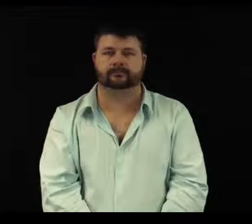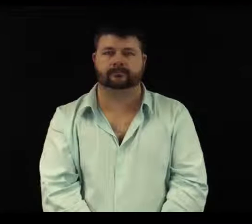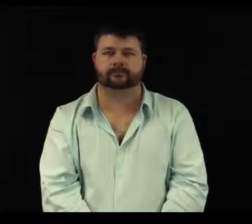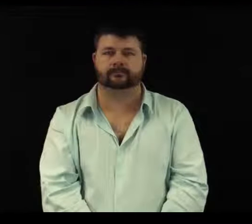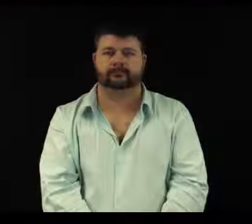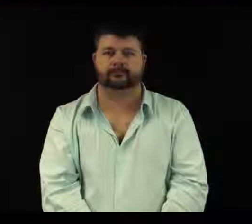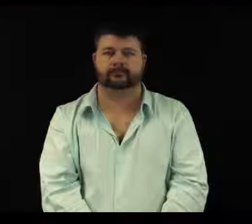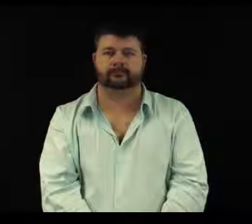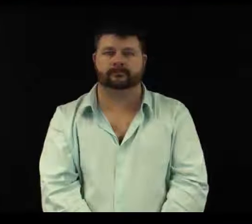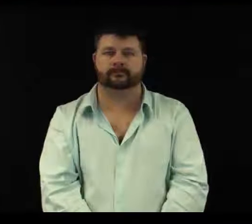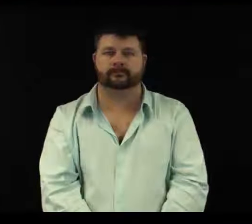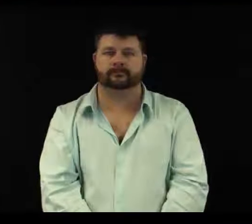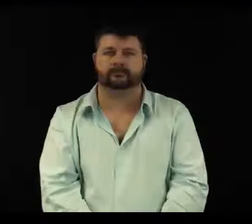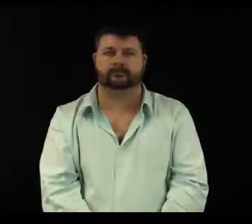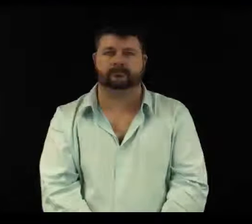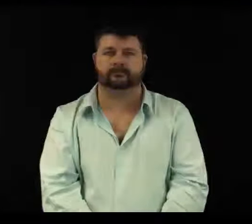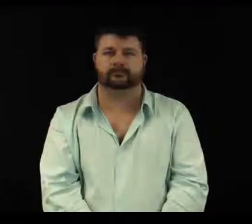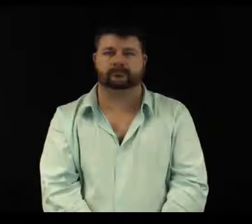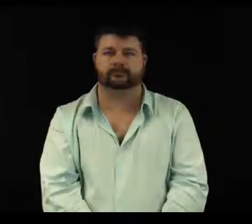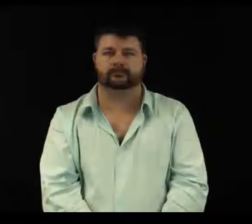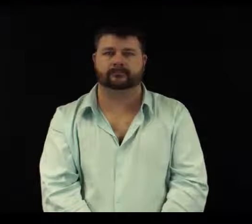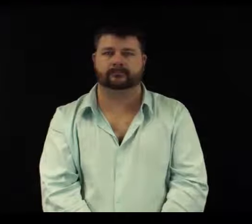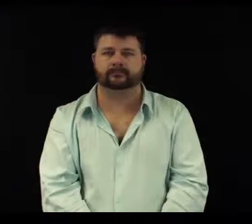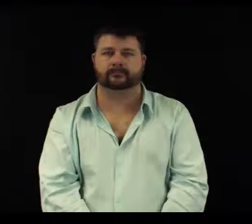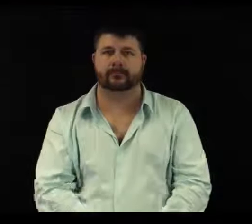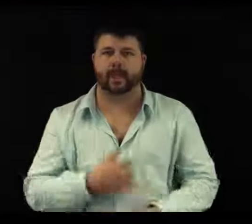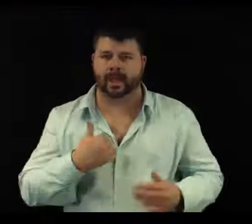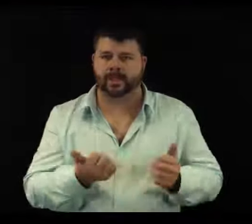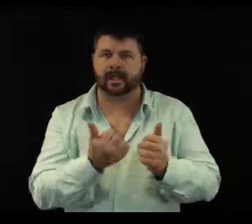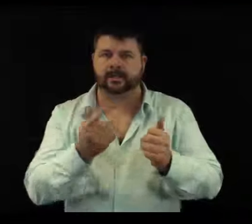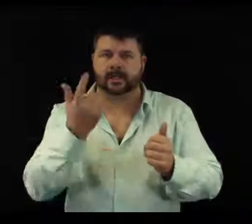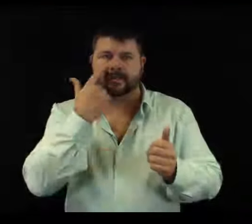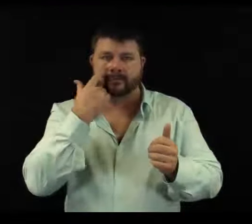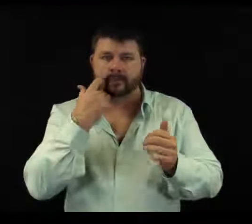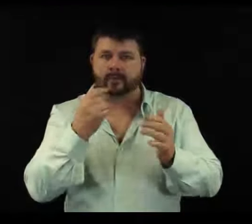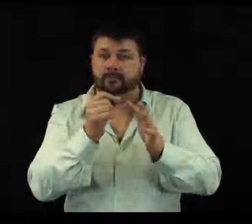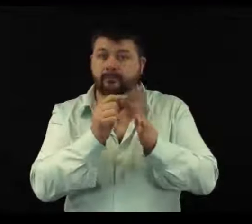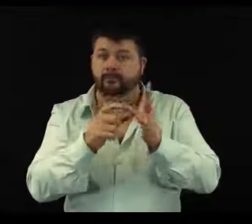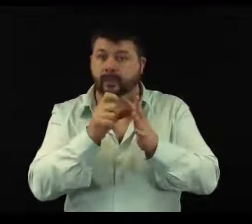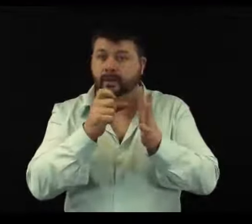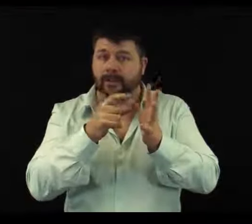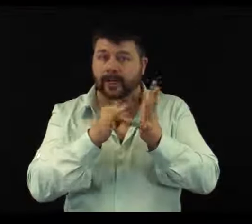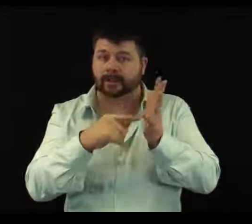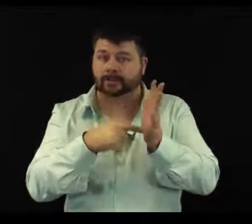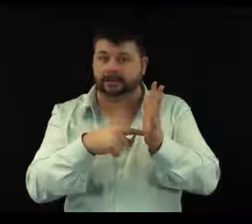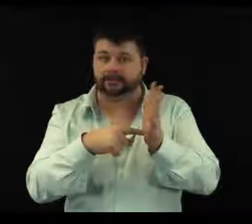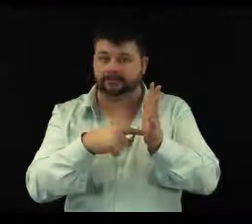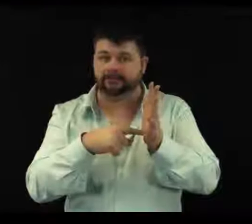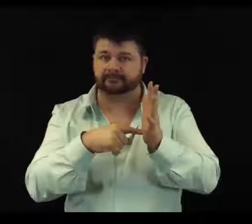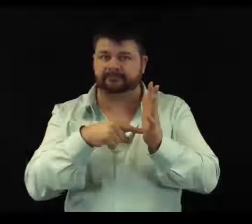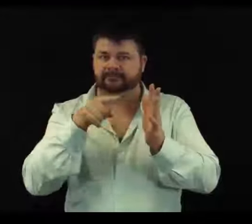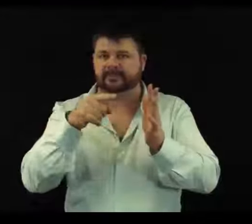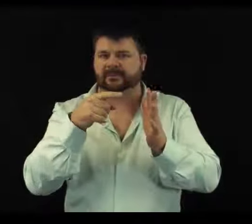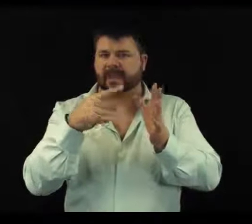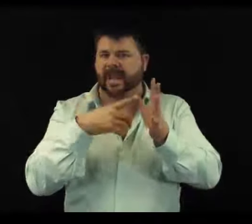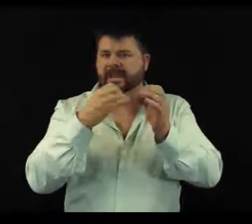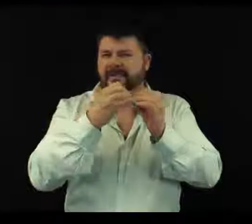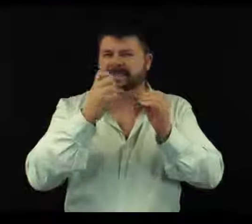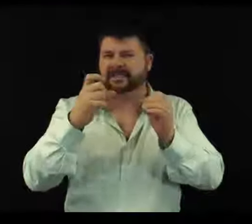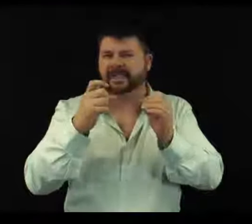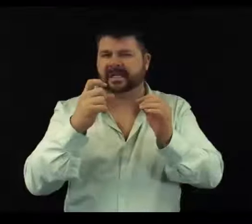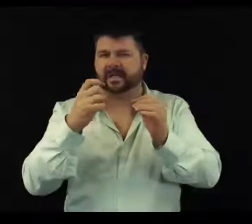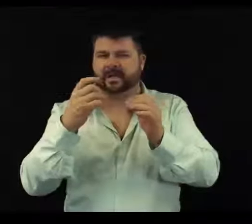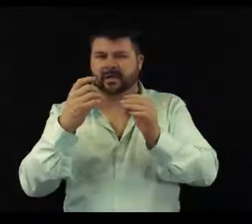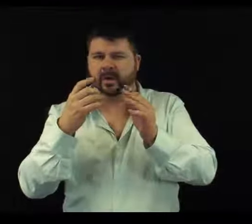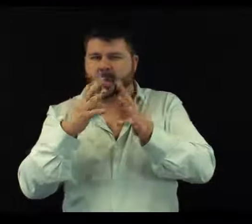another tutorial. I encourage you to check out the podcast, audiobooks, and iTunes U section of the store. Both podcasts